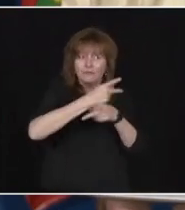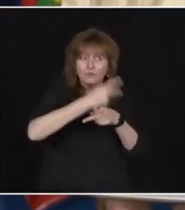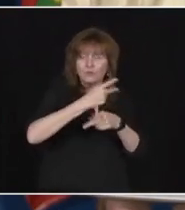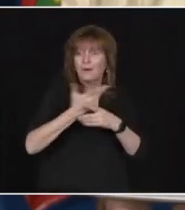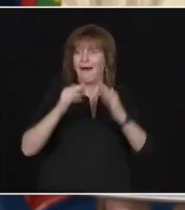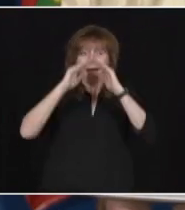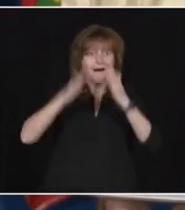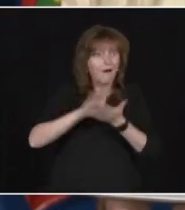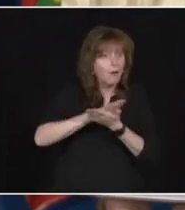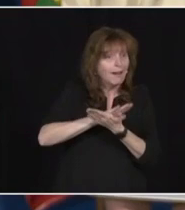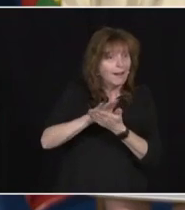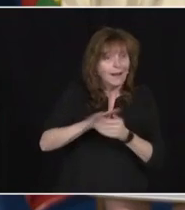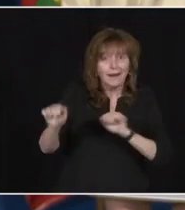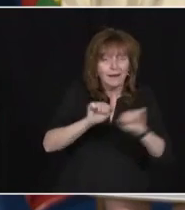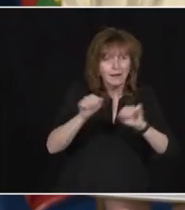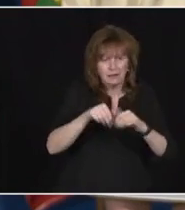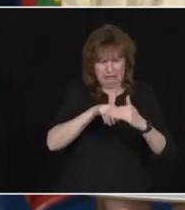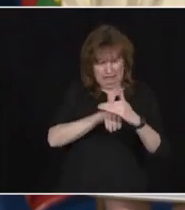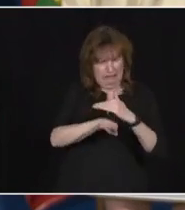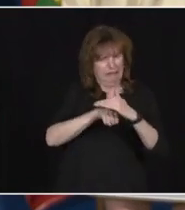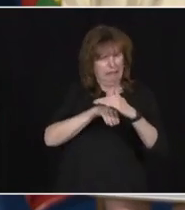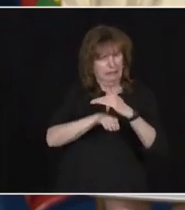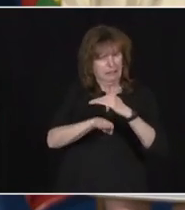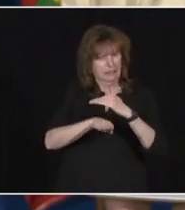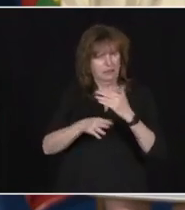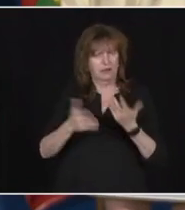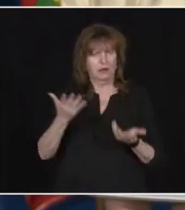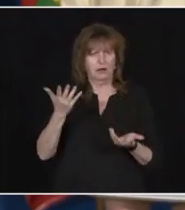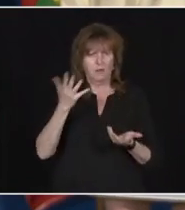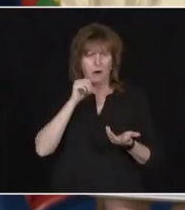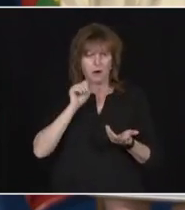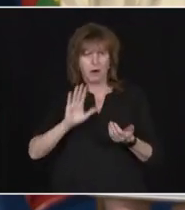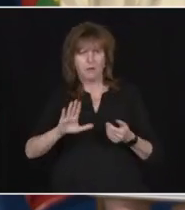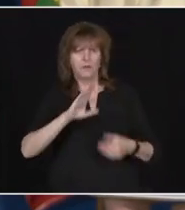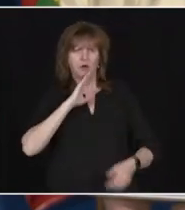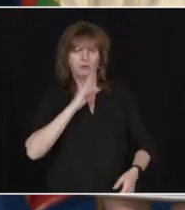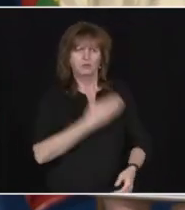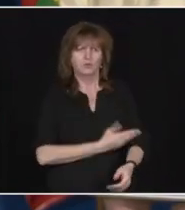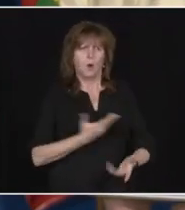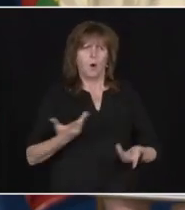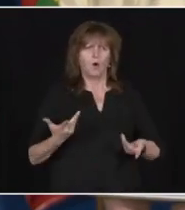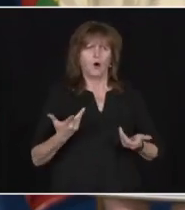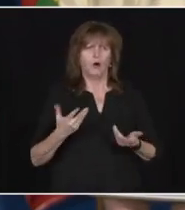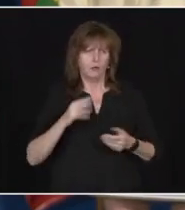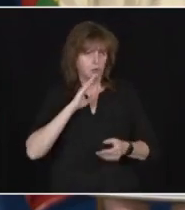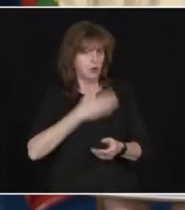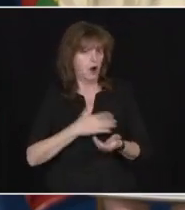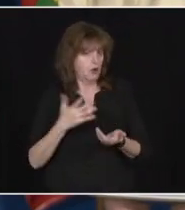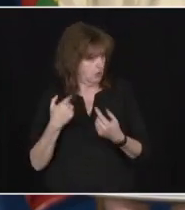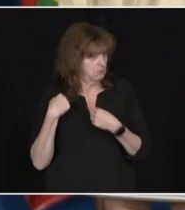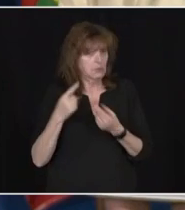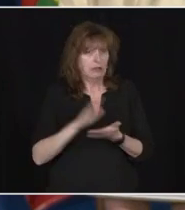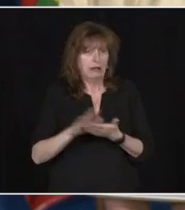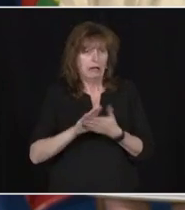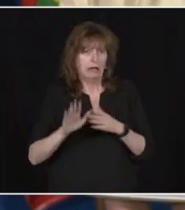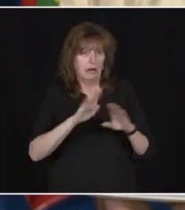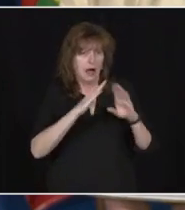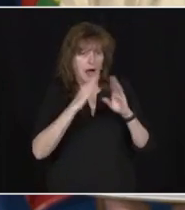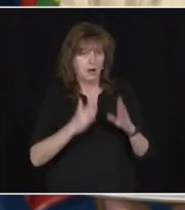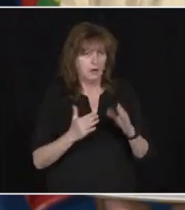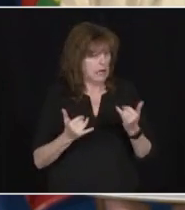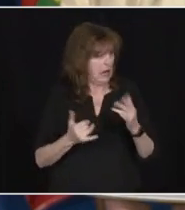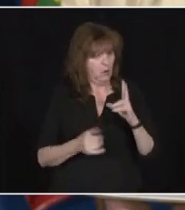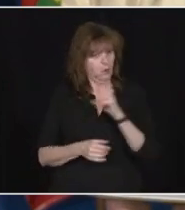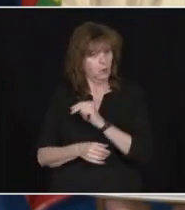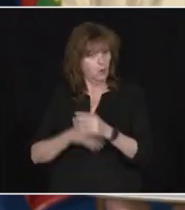us, can she not have her daughter come clean her home as she always has pre-pandemic? Why can't she have her